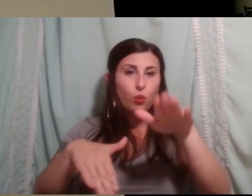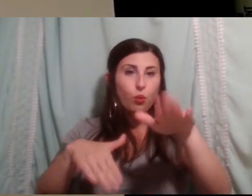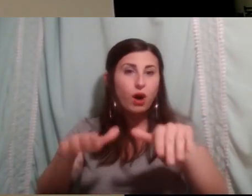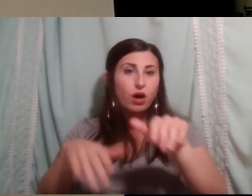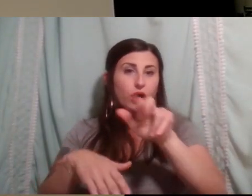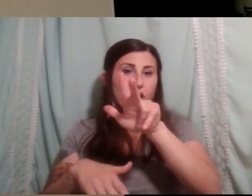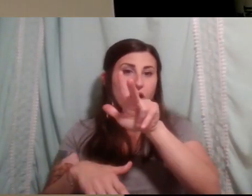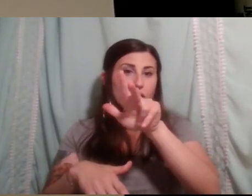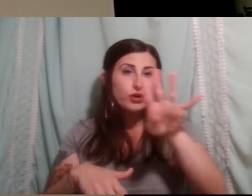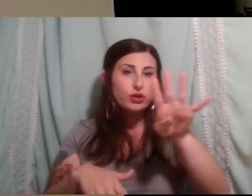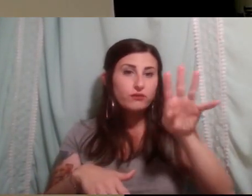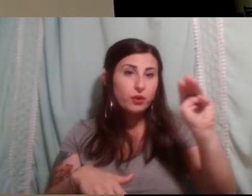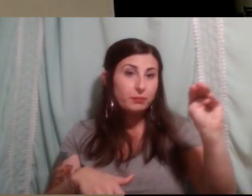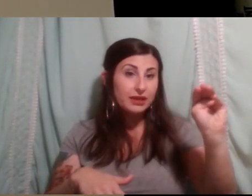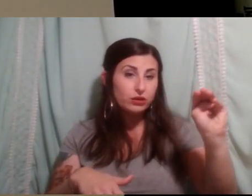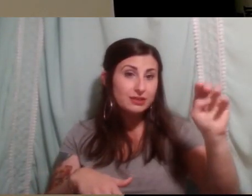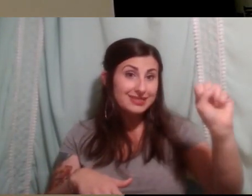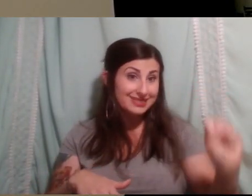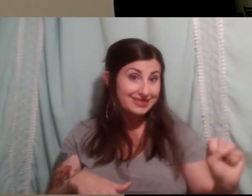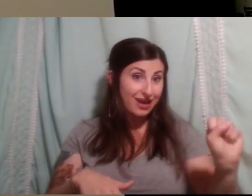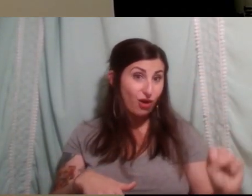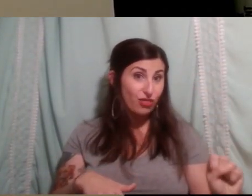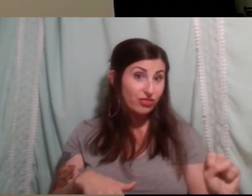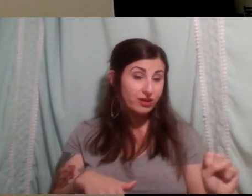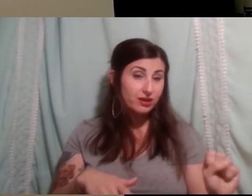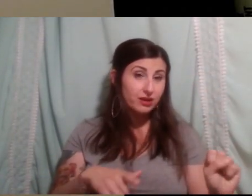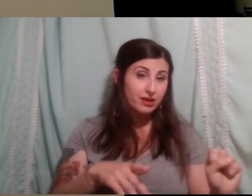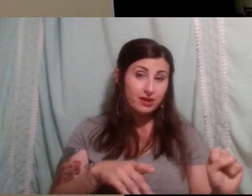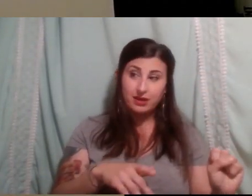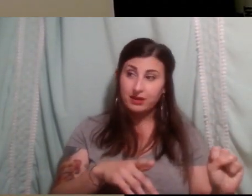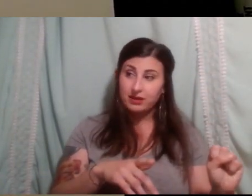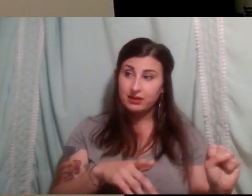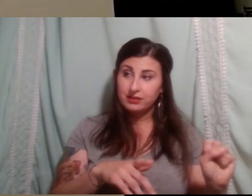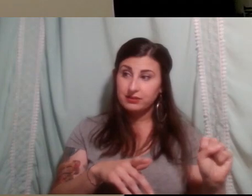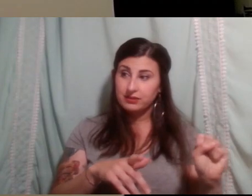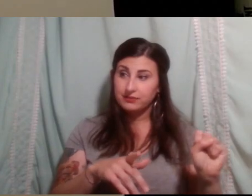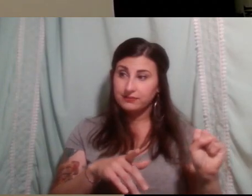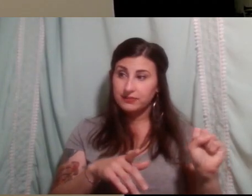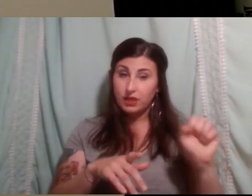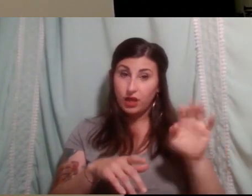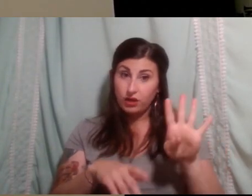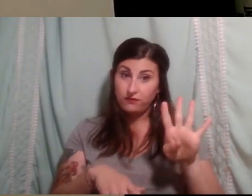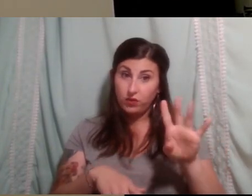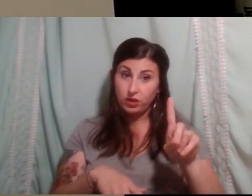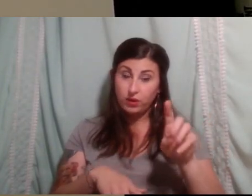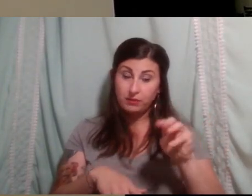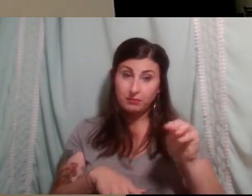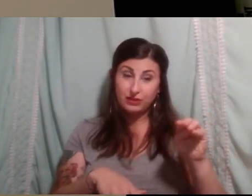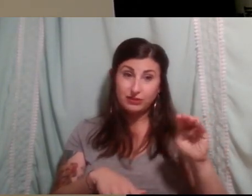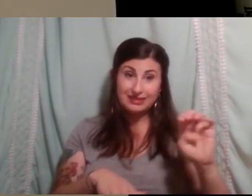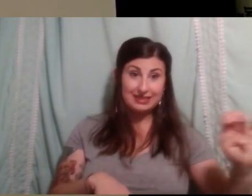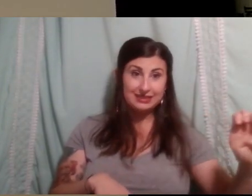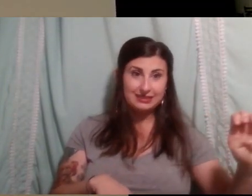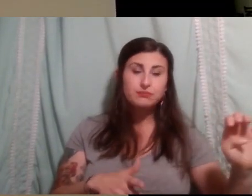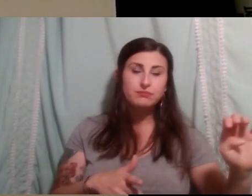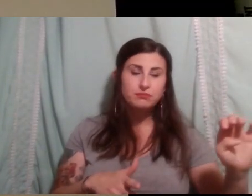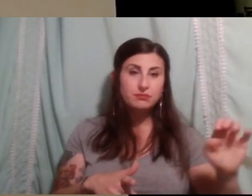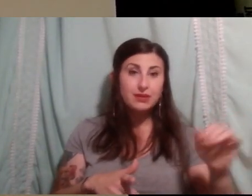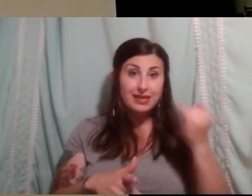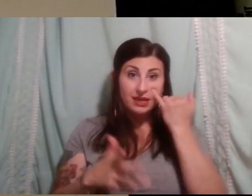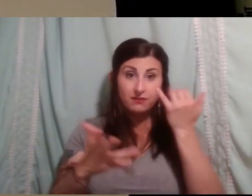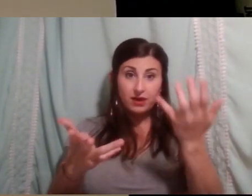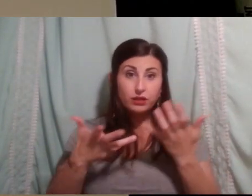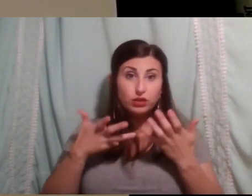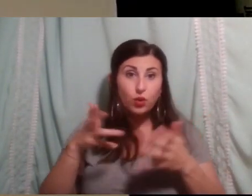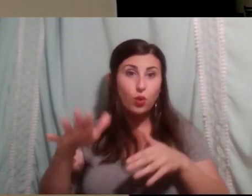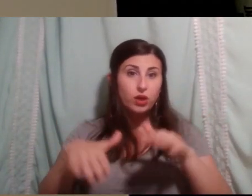meters south. Okay, south is down. And 41 meters east. East is this way. Okay, makes sense. If I don't want to walk